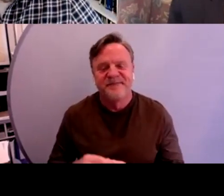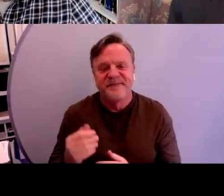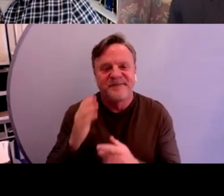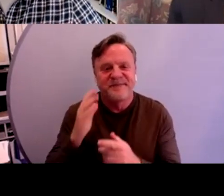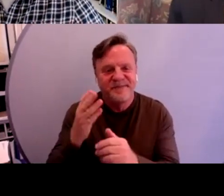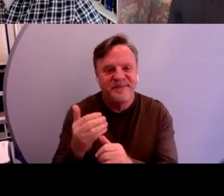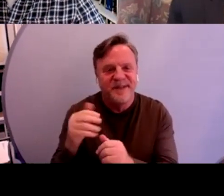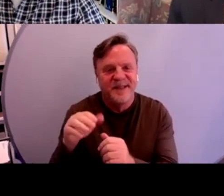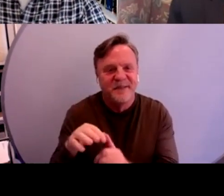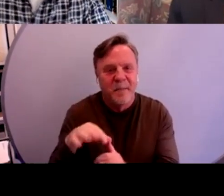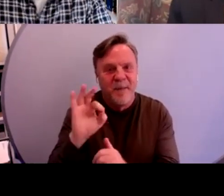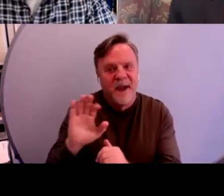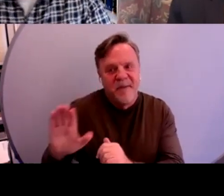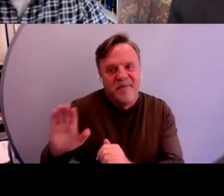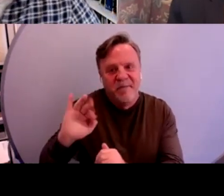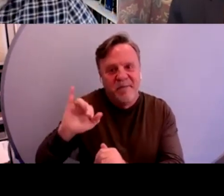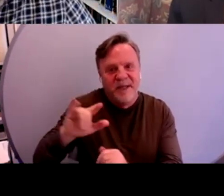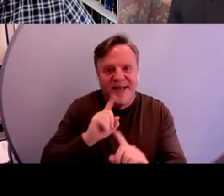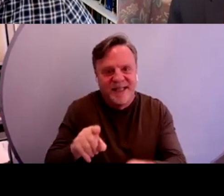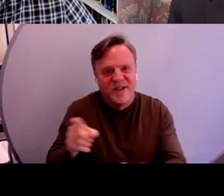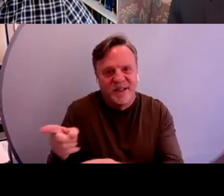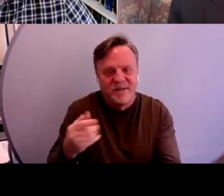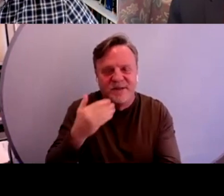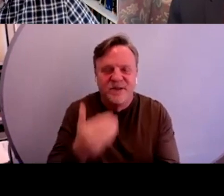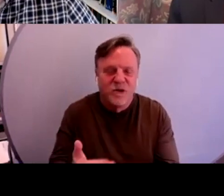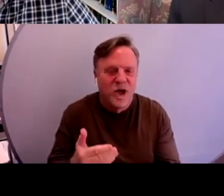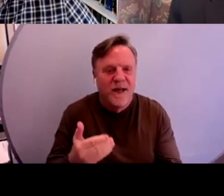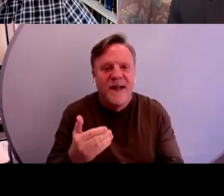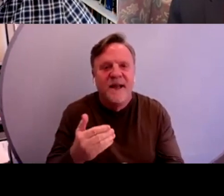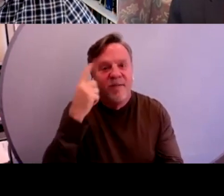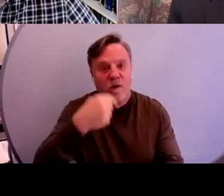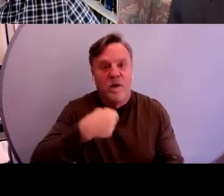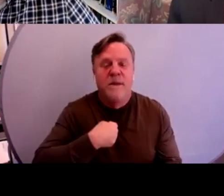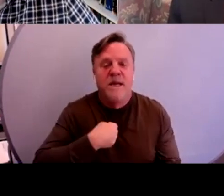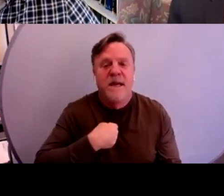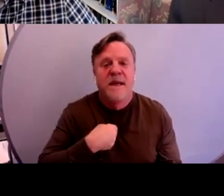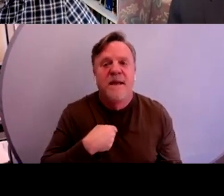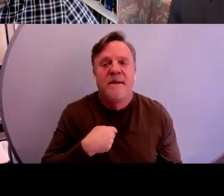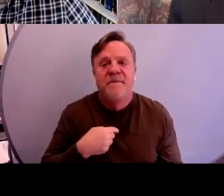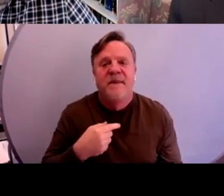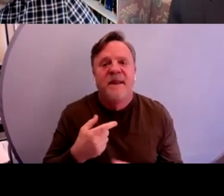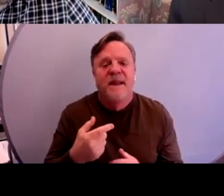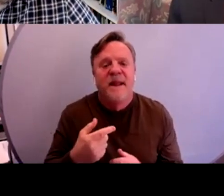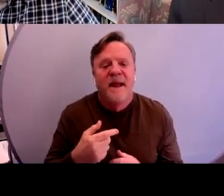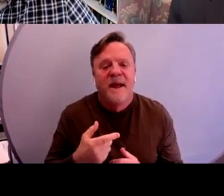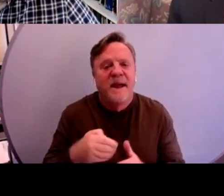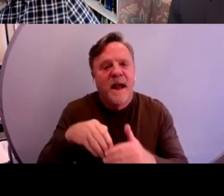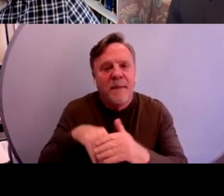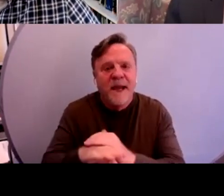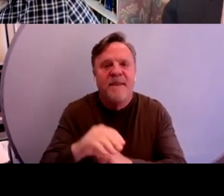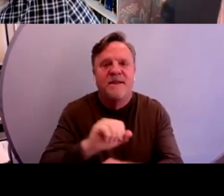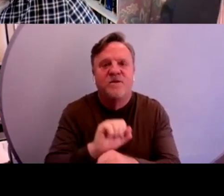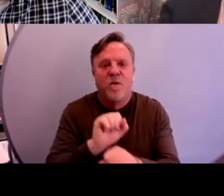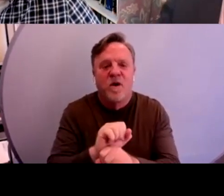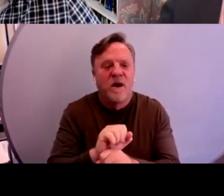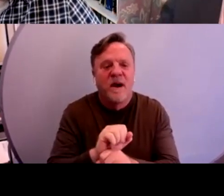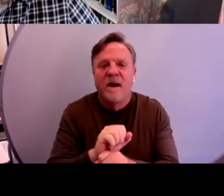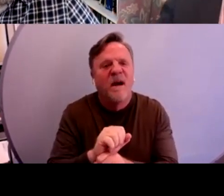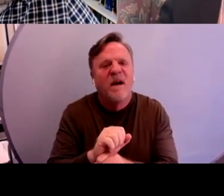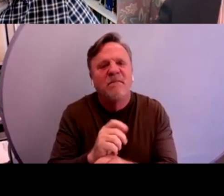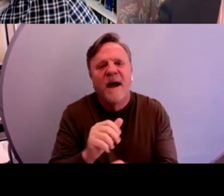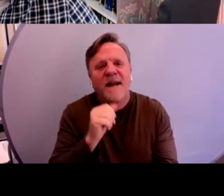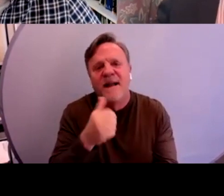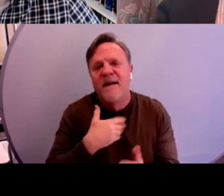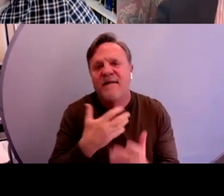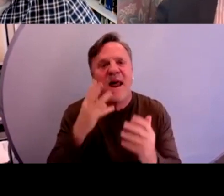Bill's answer there because it was so good. But yeah, for me, coming in this work, I had not had a lot of experience